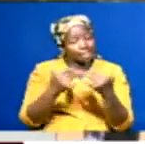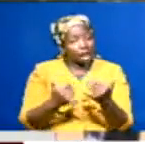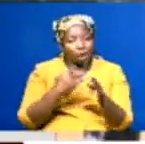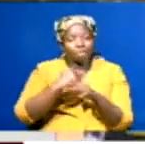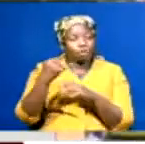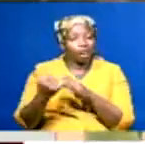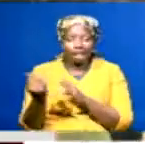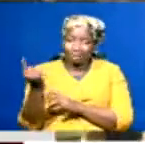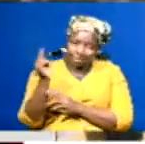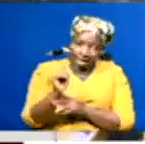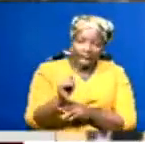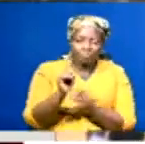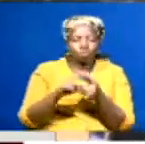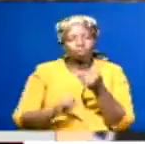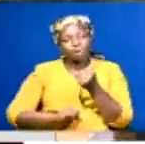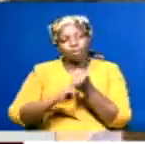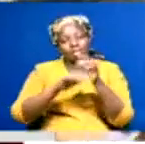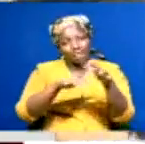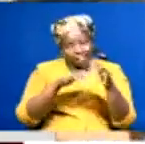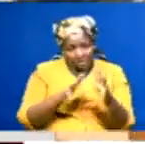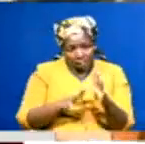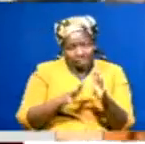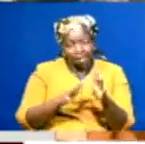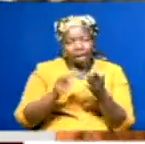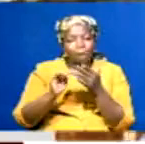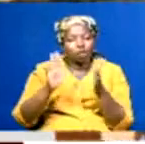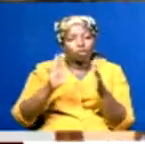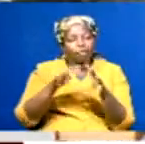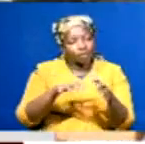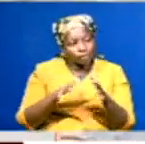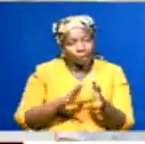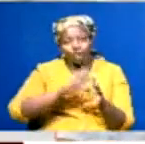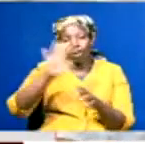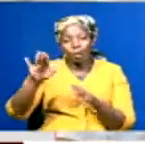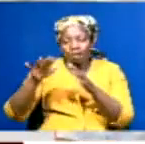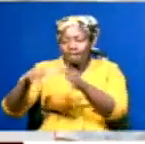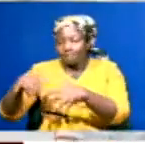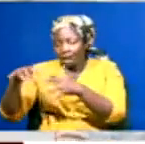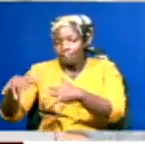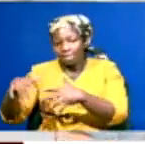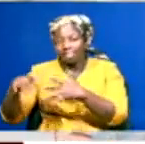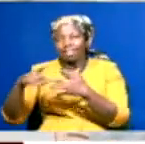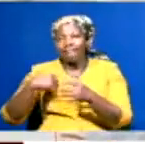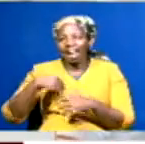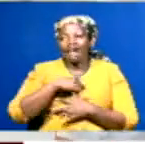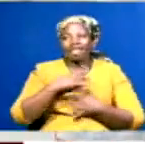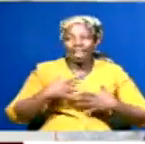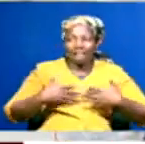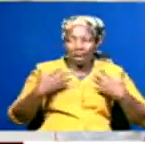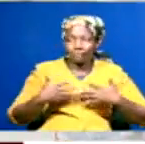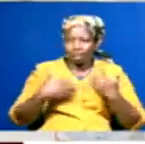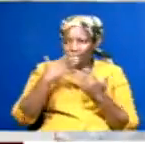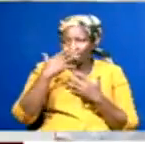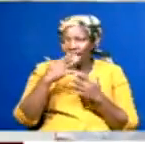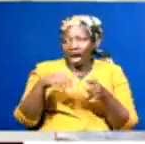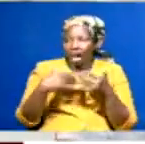to cover the farmers for their crop, most of the farmers will go back into farming. Tumefurahi ya kwamba vile walituahidi